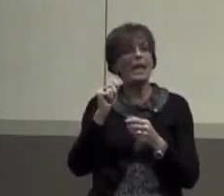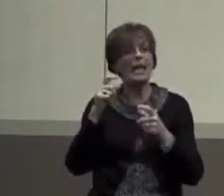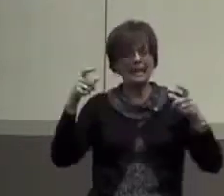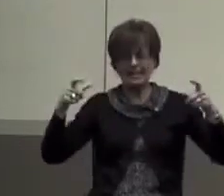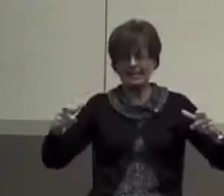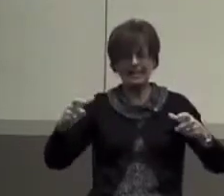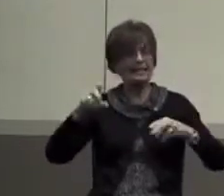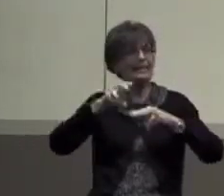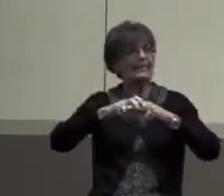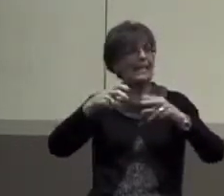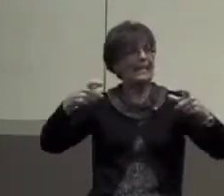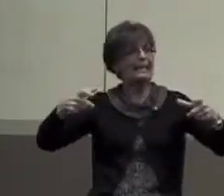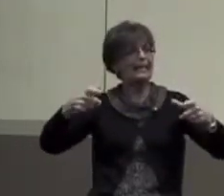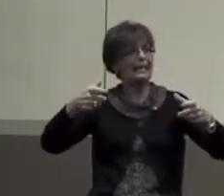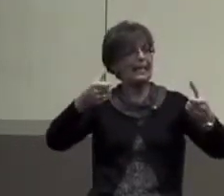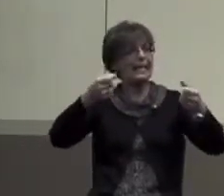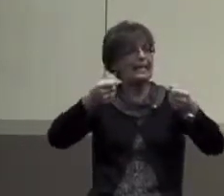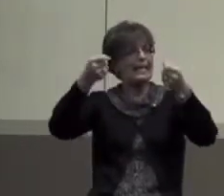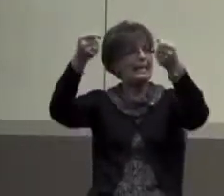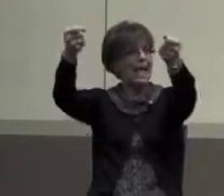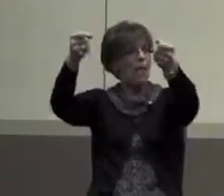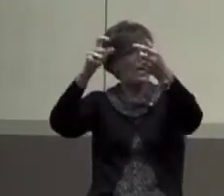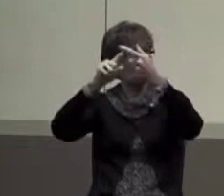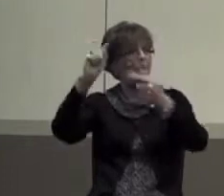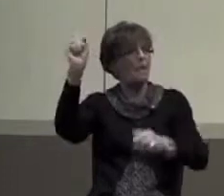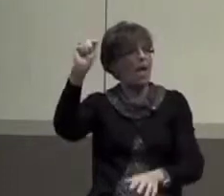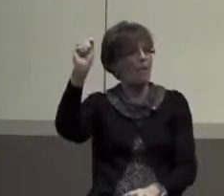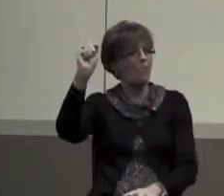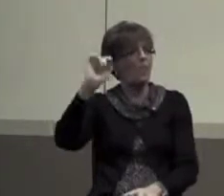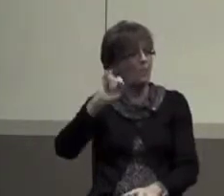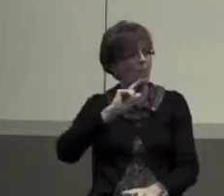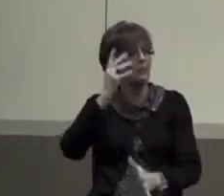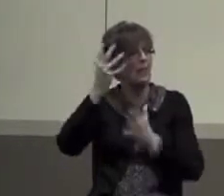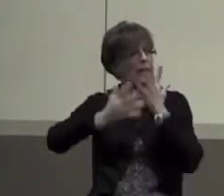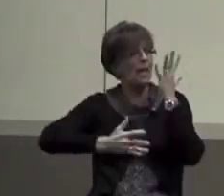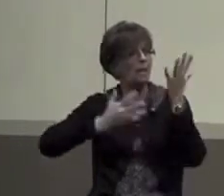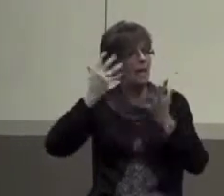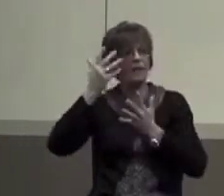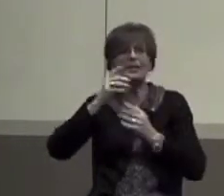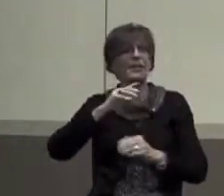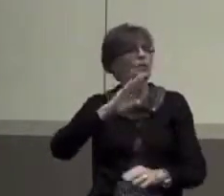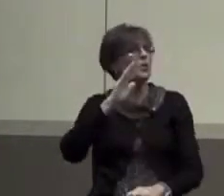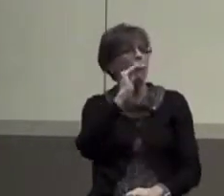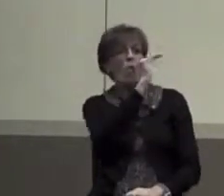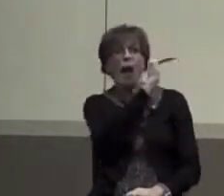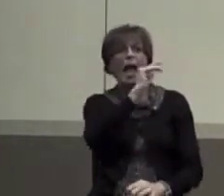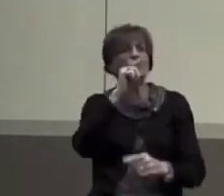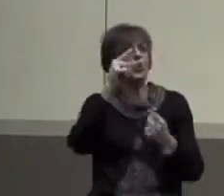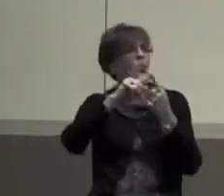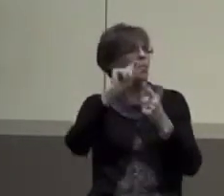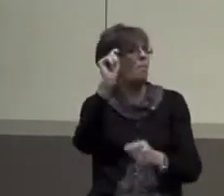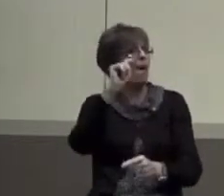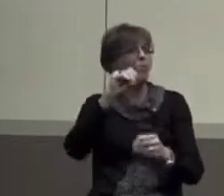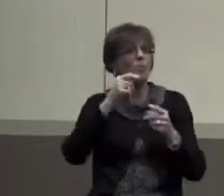bathroom. Yeah, that was really embarrassing. So you really never asked to go to the bathroom in science